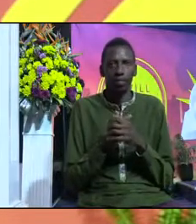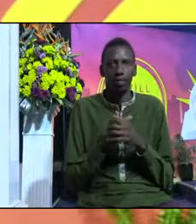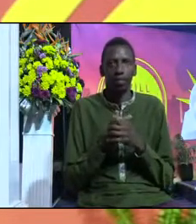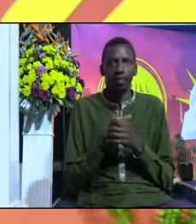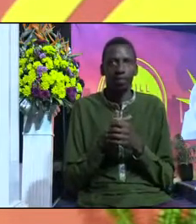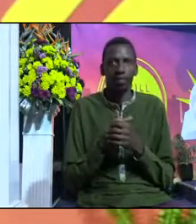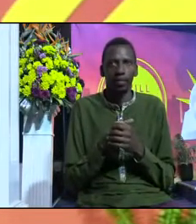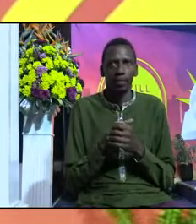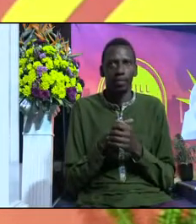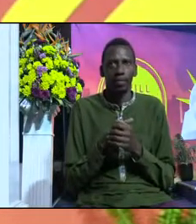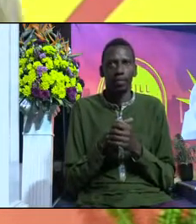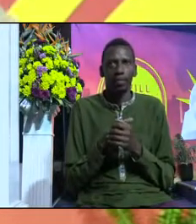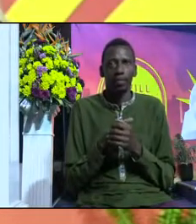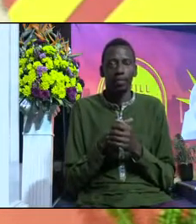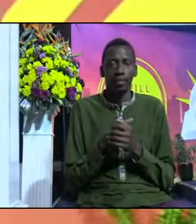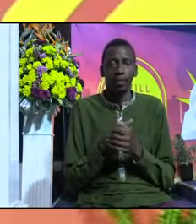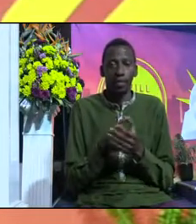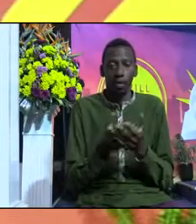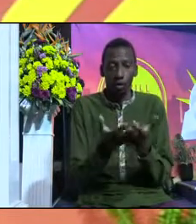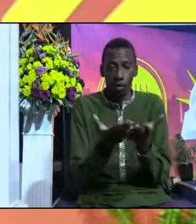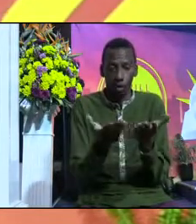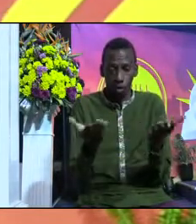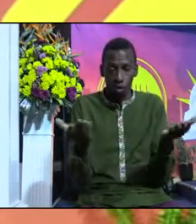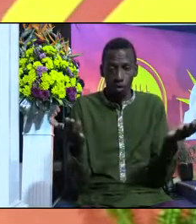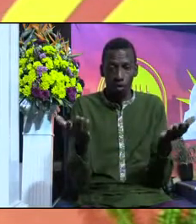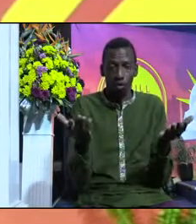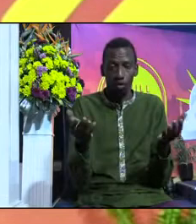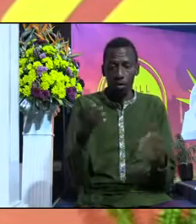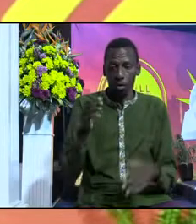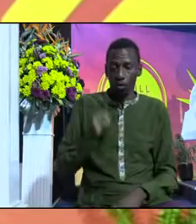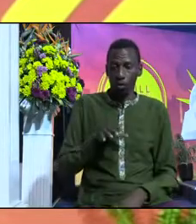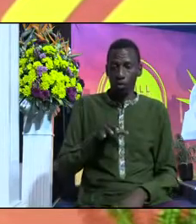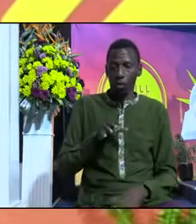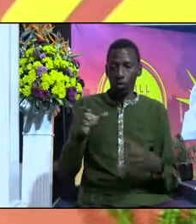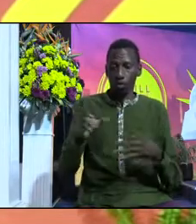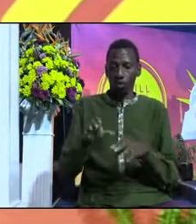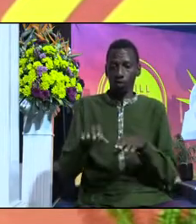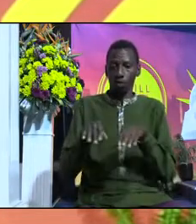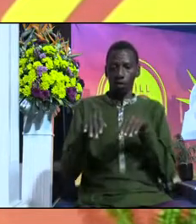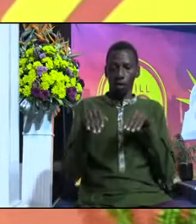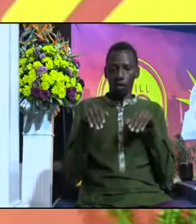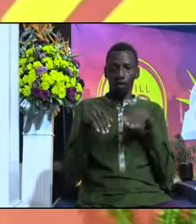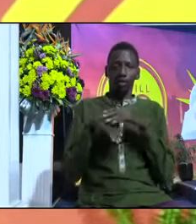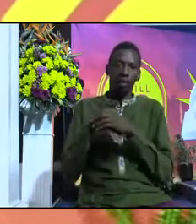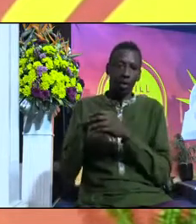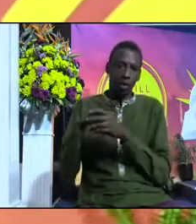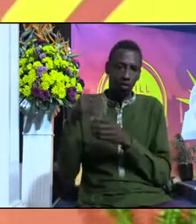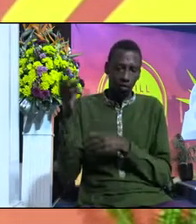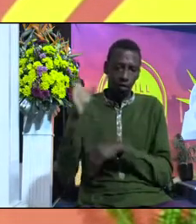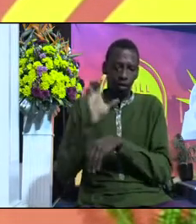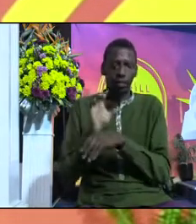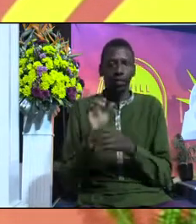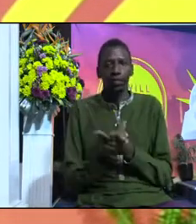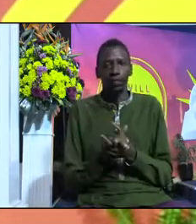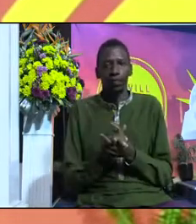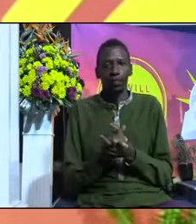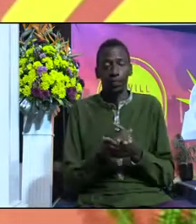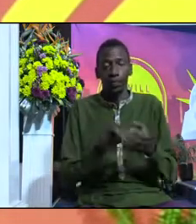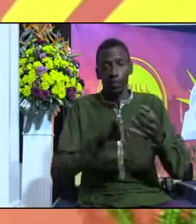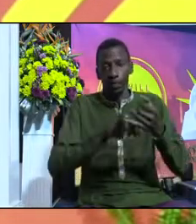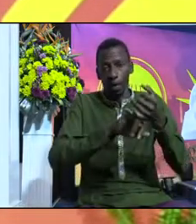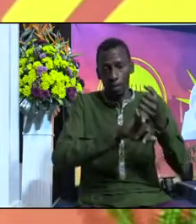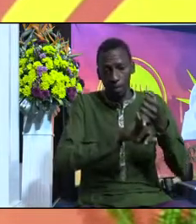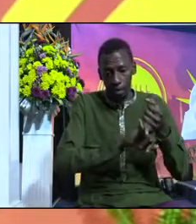that congregation because those sisters were waiting for him in there outside. You see, marriage brings